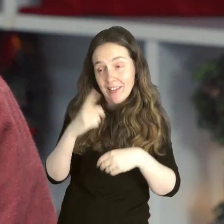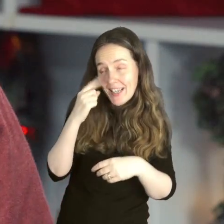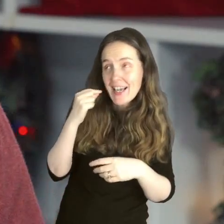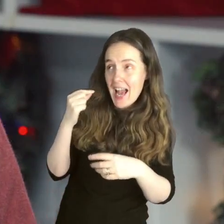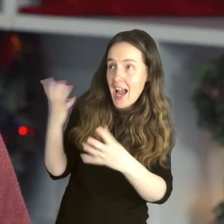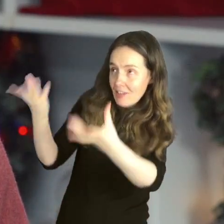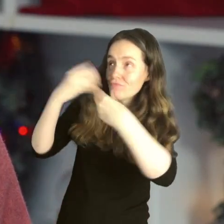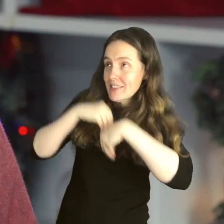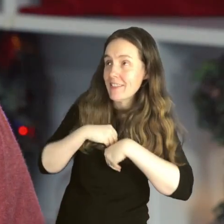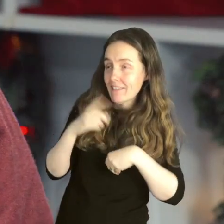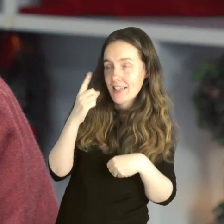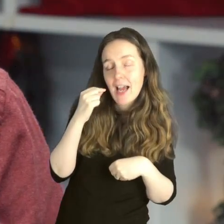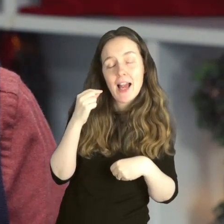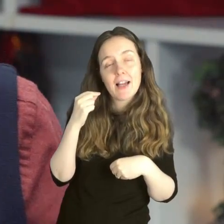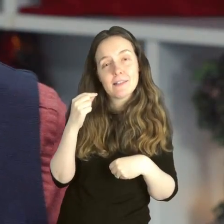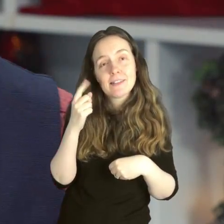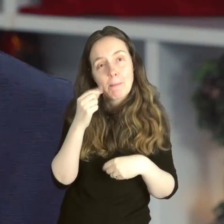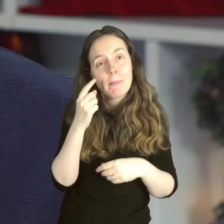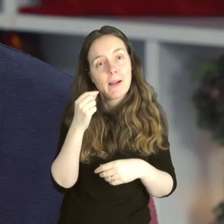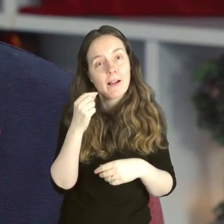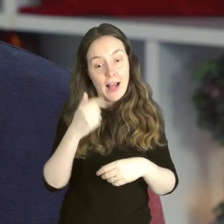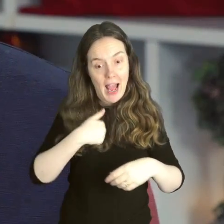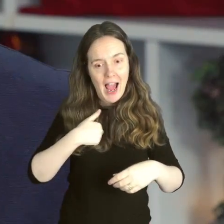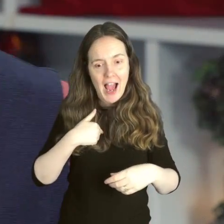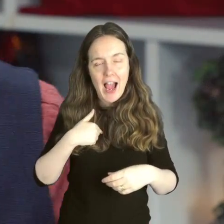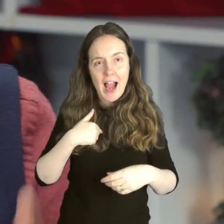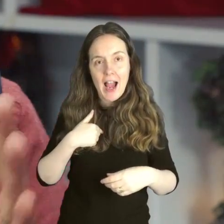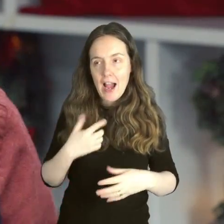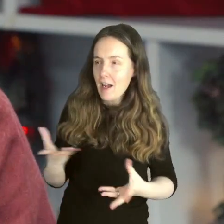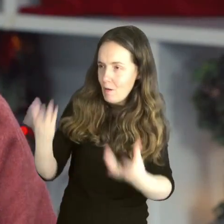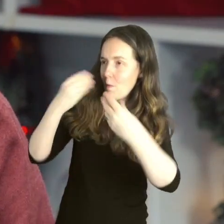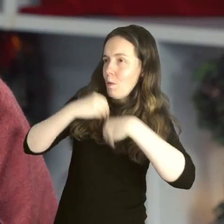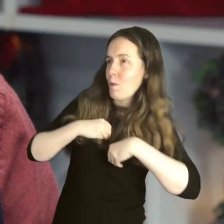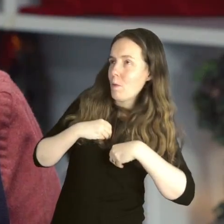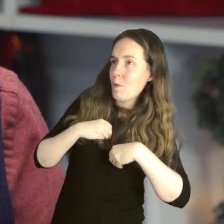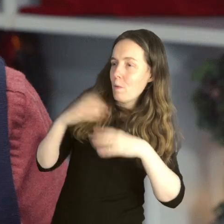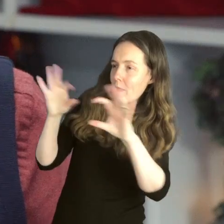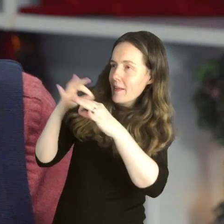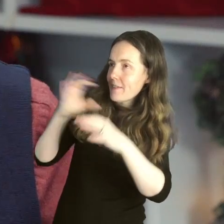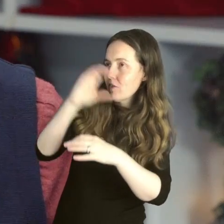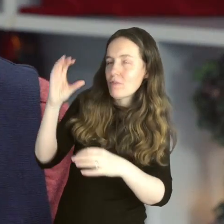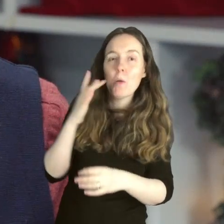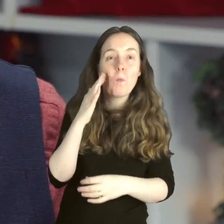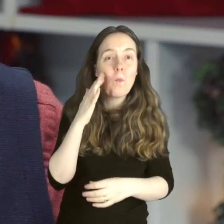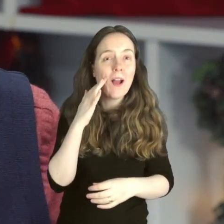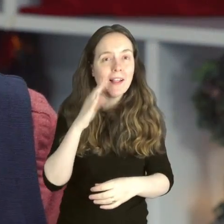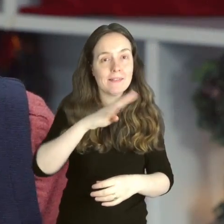I received the gift of Christ on the 9th of February,